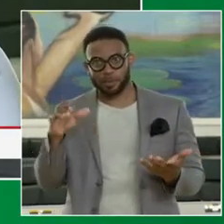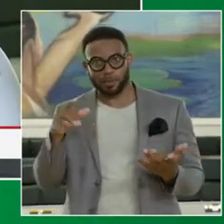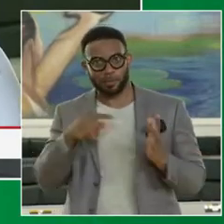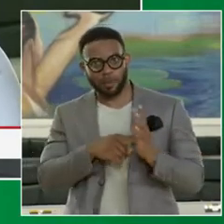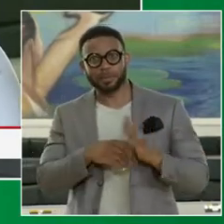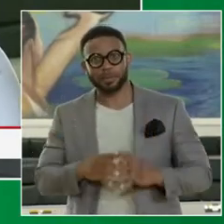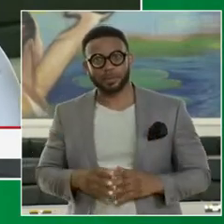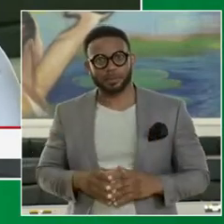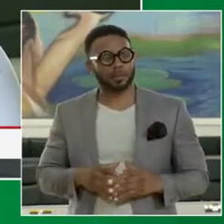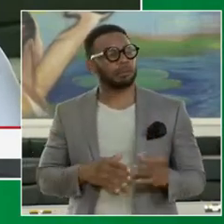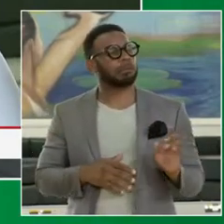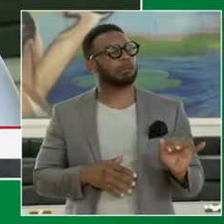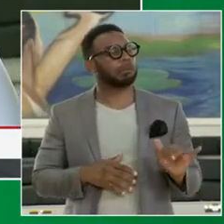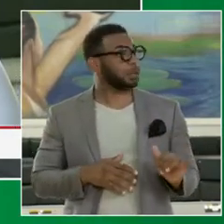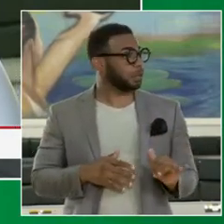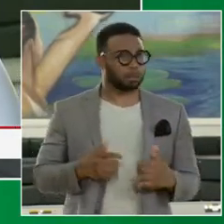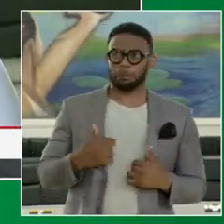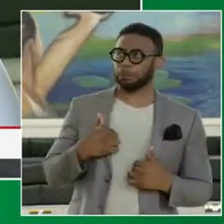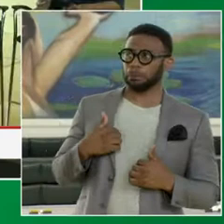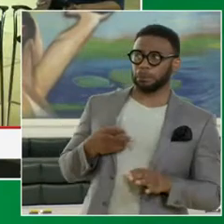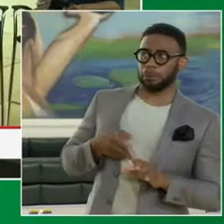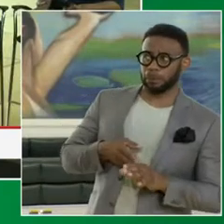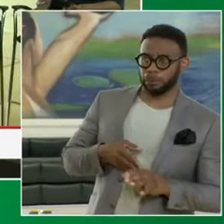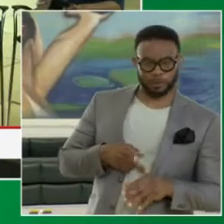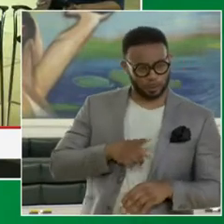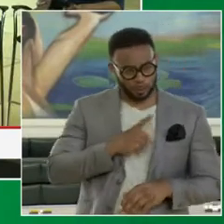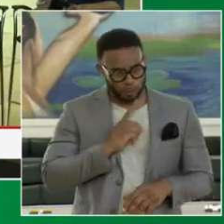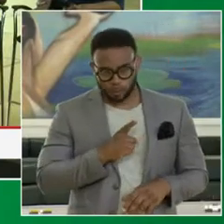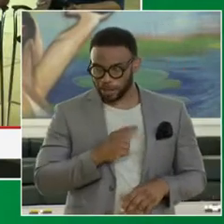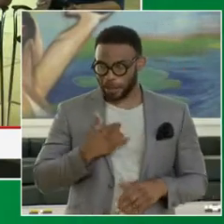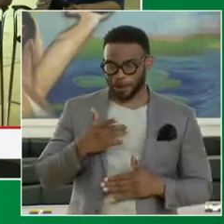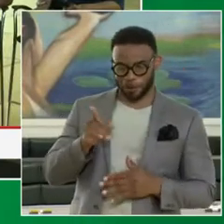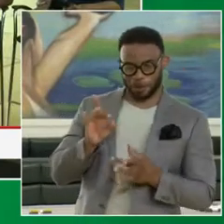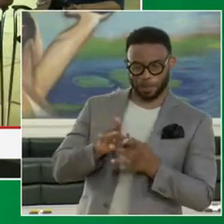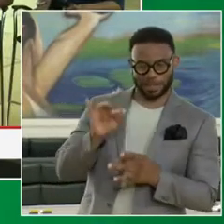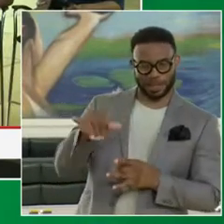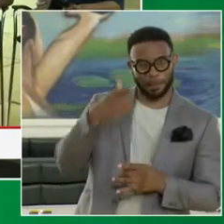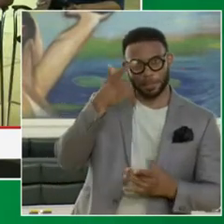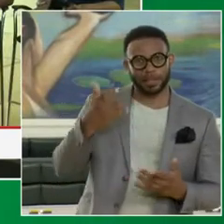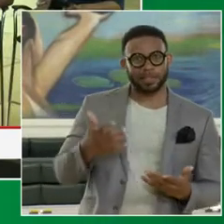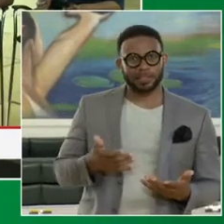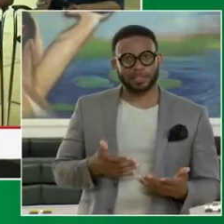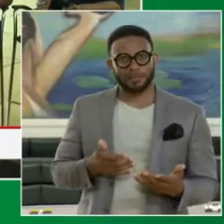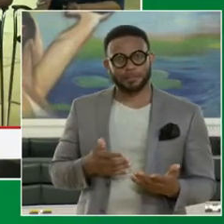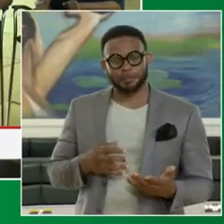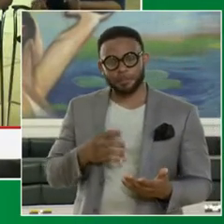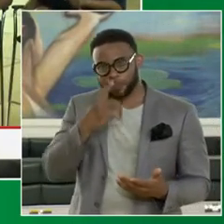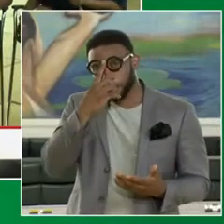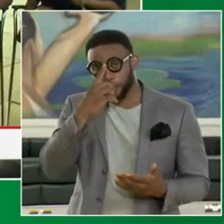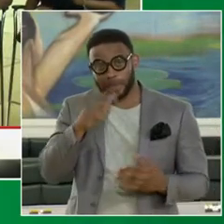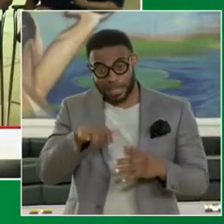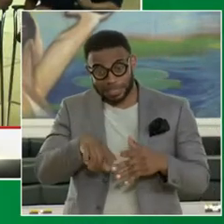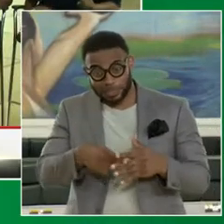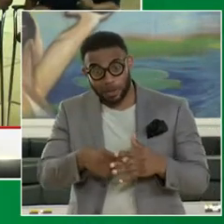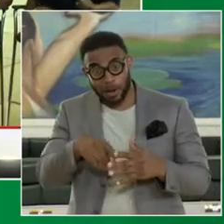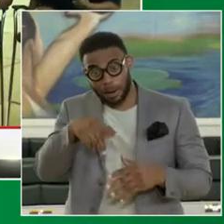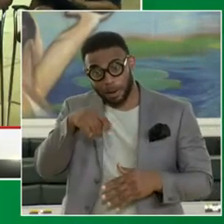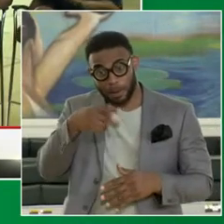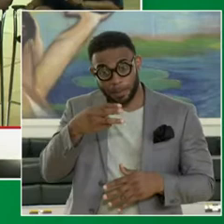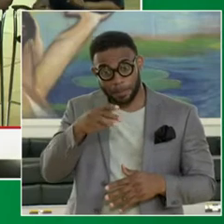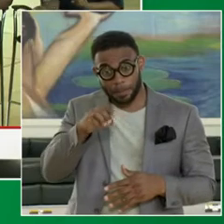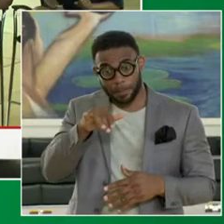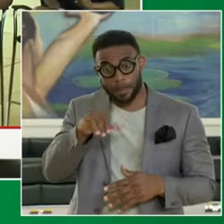represent. Okay. Yeah, And I'm sorry. Jump in, please. And I'm glad you mentioned that, Linda, because in the start of